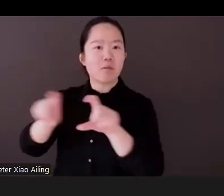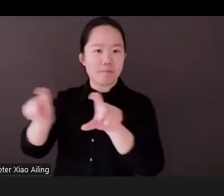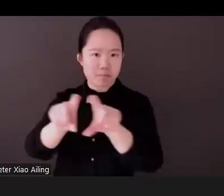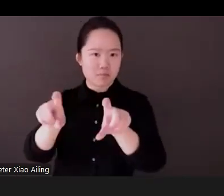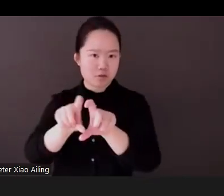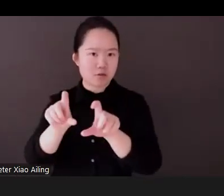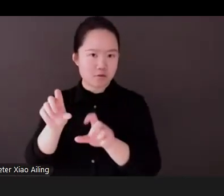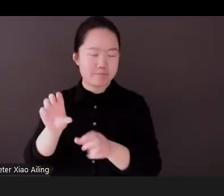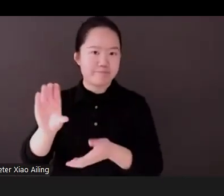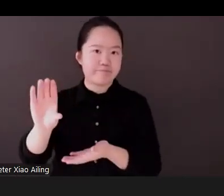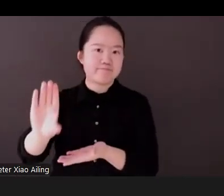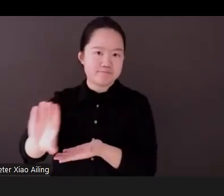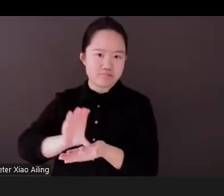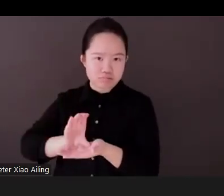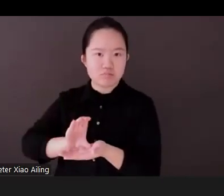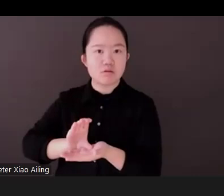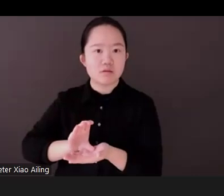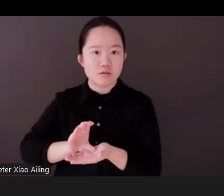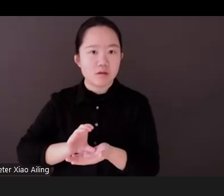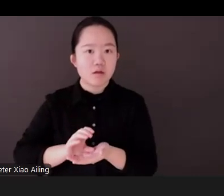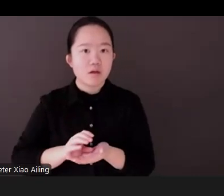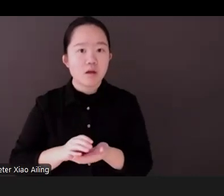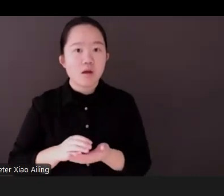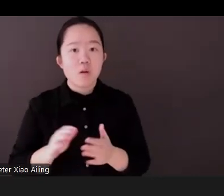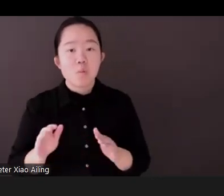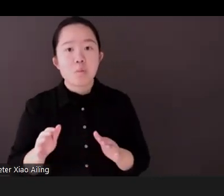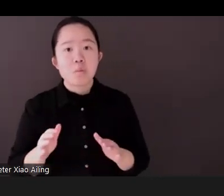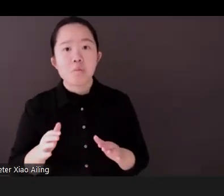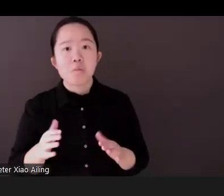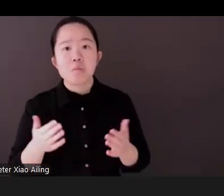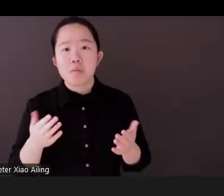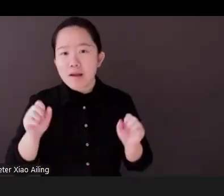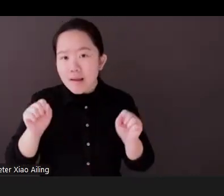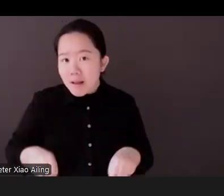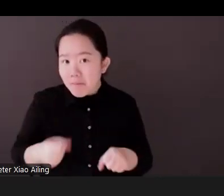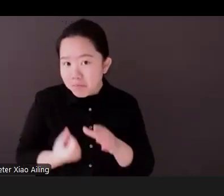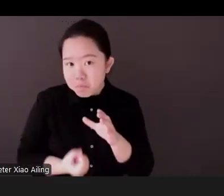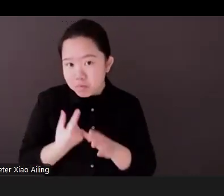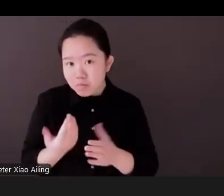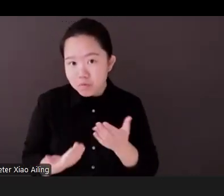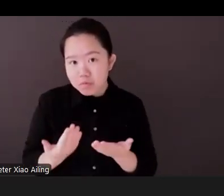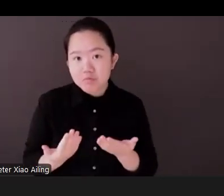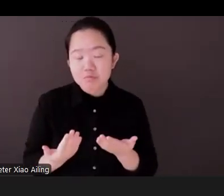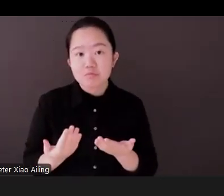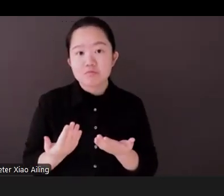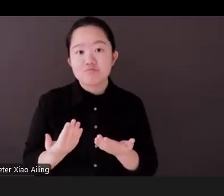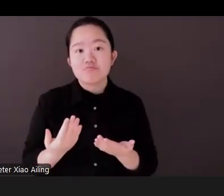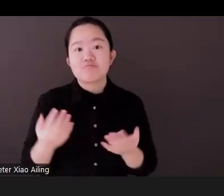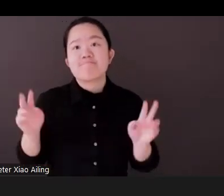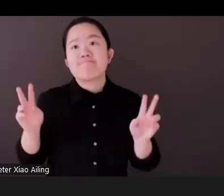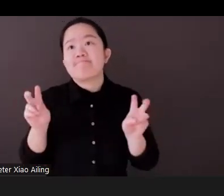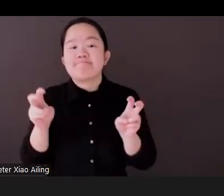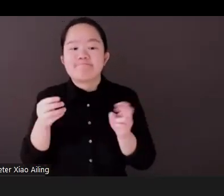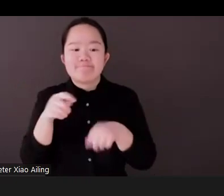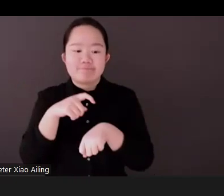a continuous act, ensuring that the accessibility standards are actually met? That's a very good question. Who wants to take that?